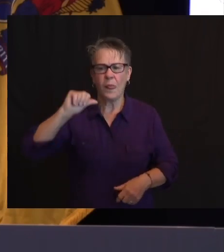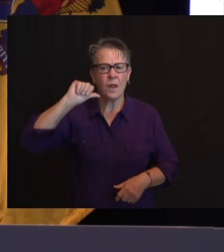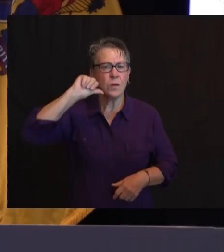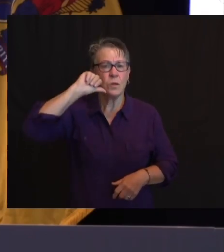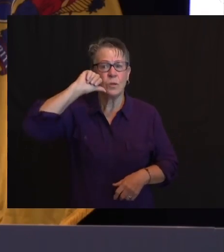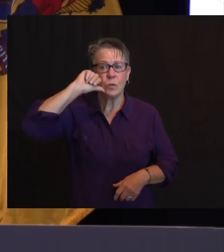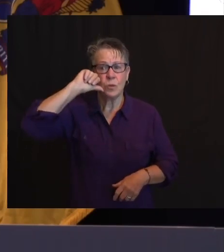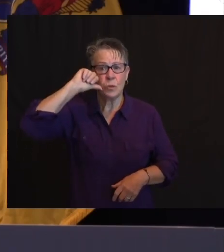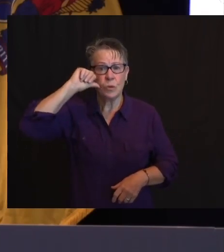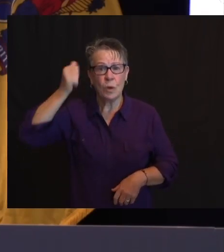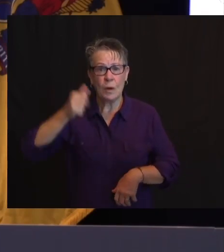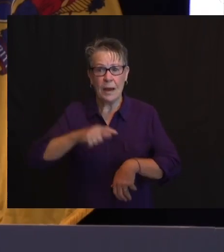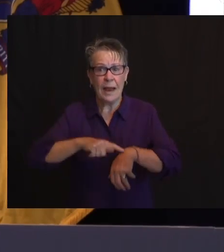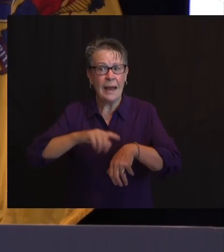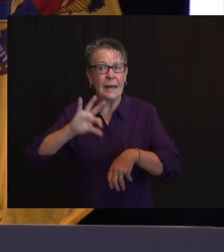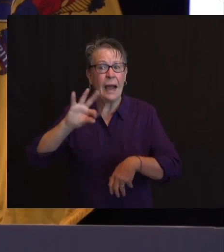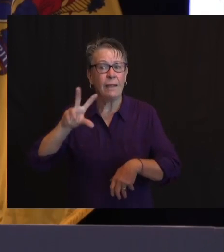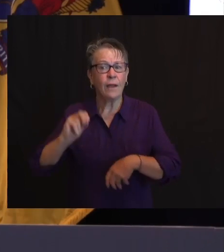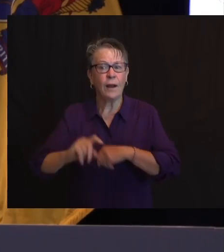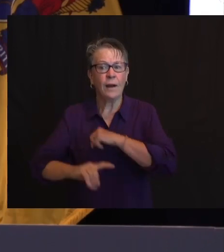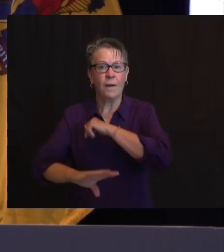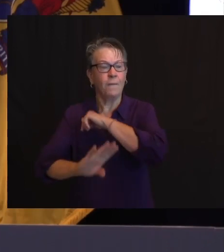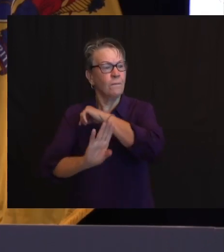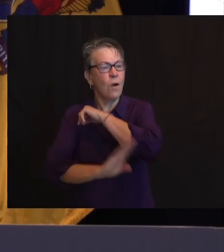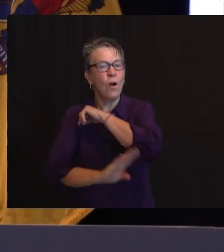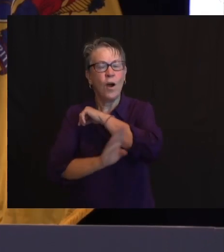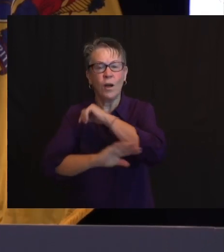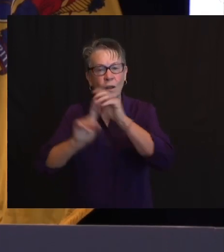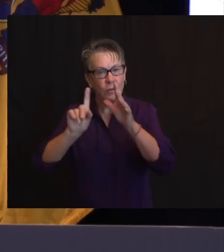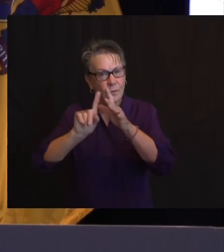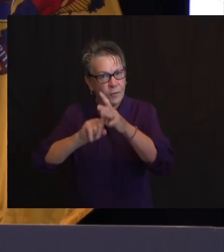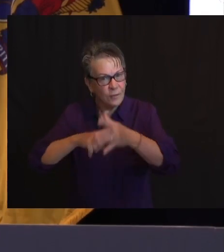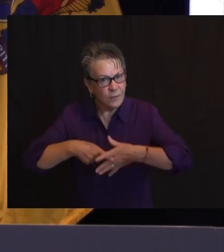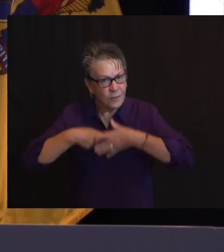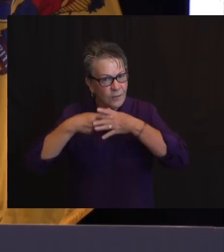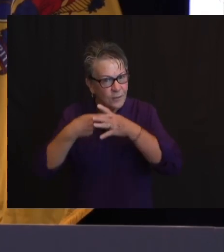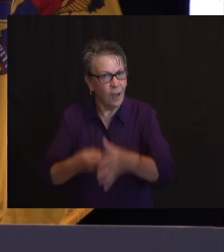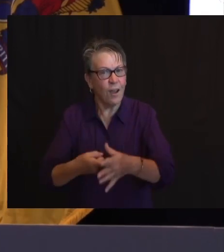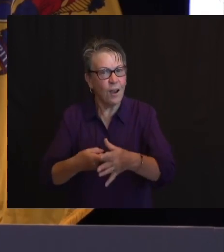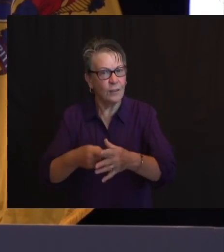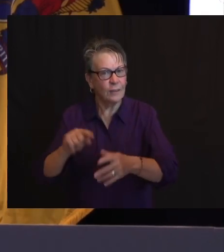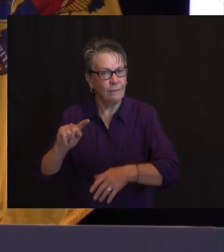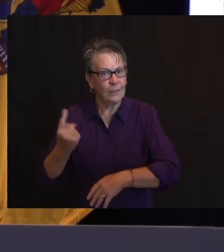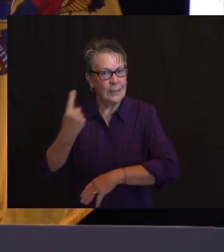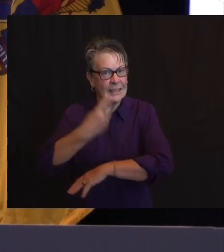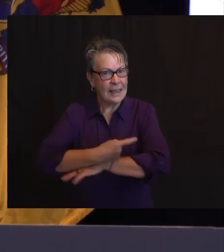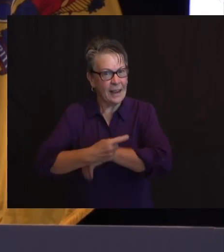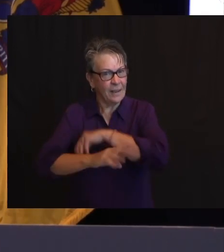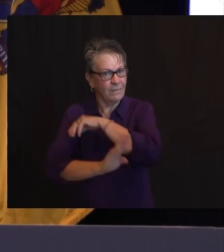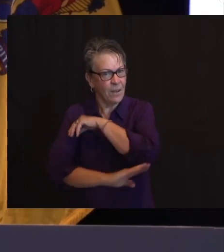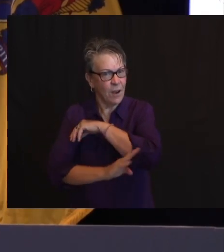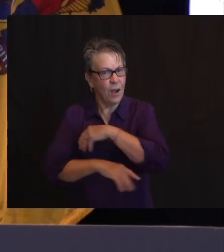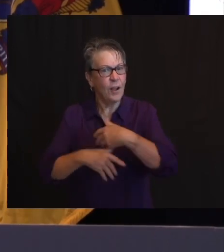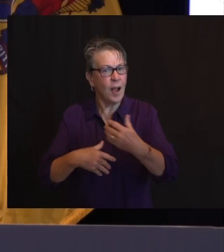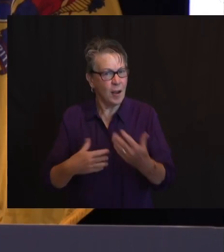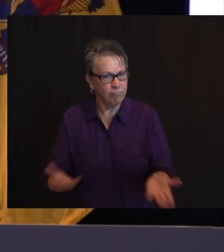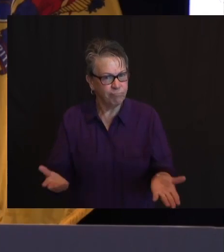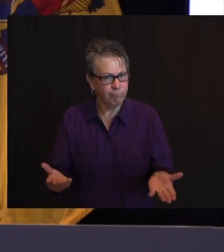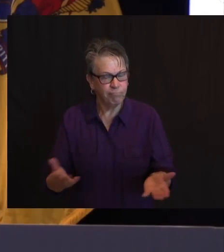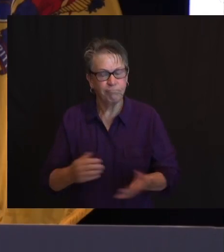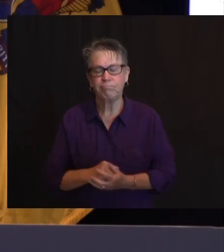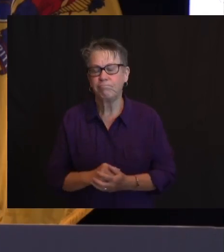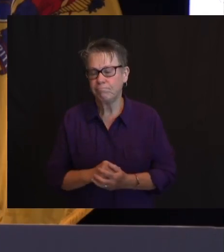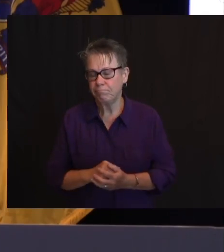cool. Okay, well said. Before we start, Dante, we'll start over here with Matt. And Matt Plotkin has joined us. Matt, good to have